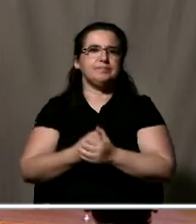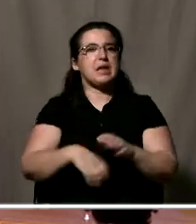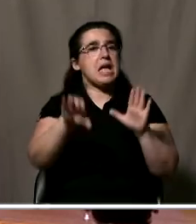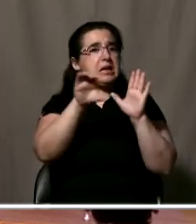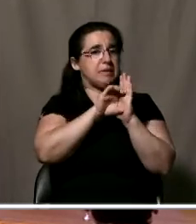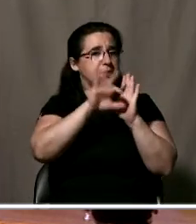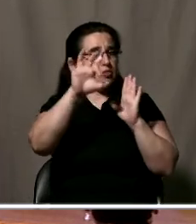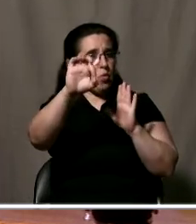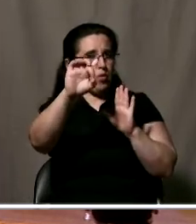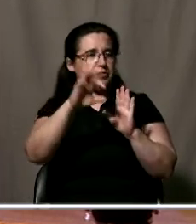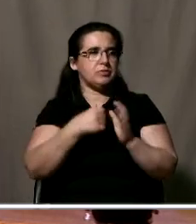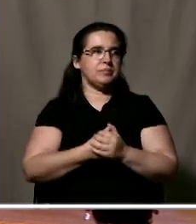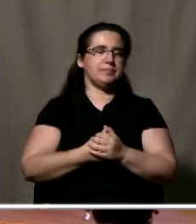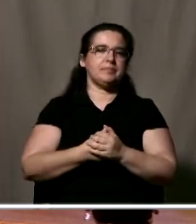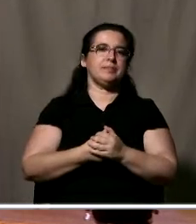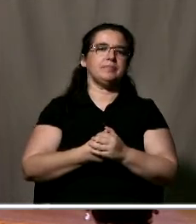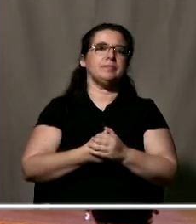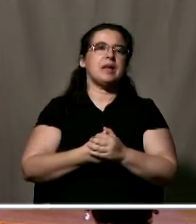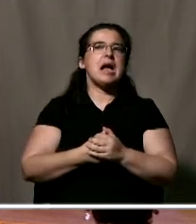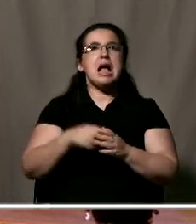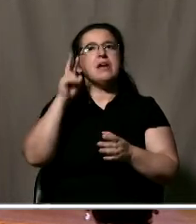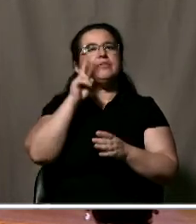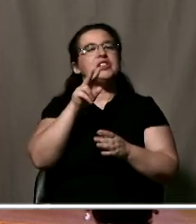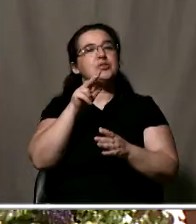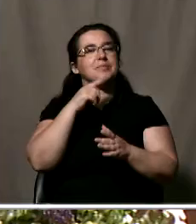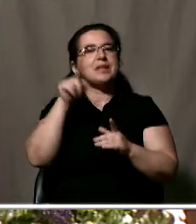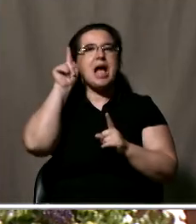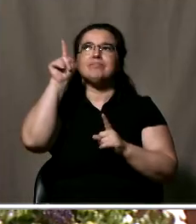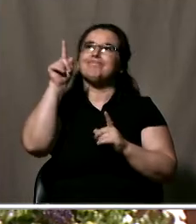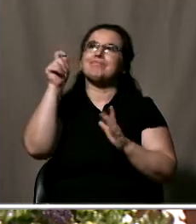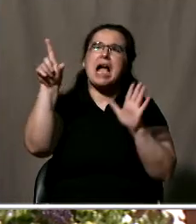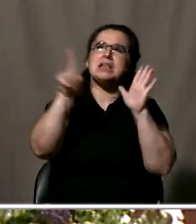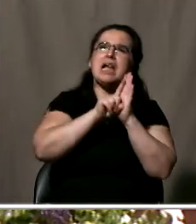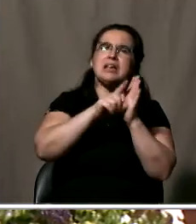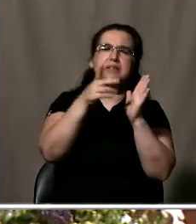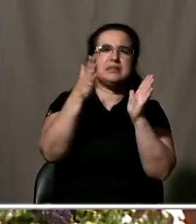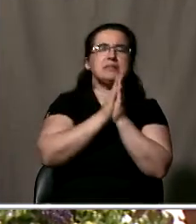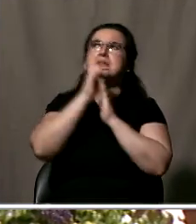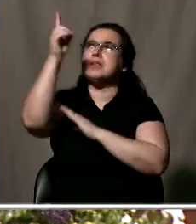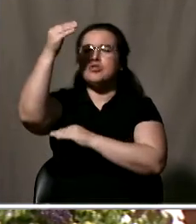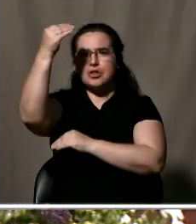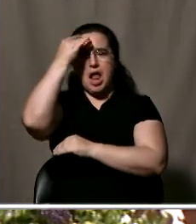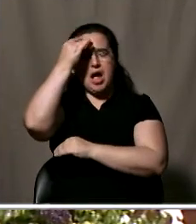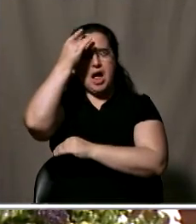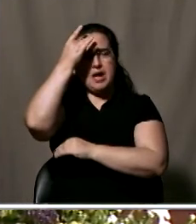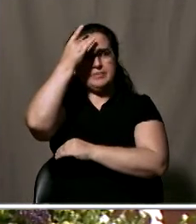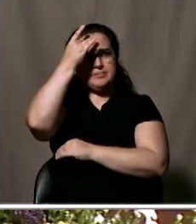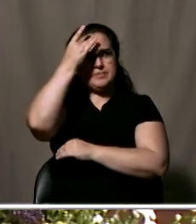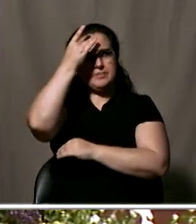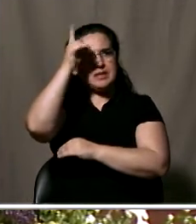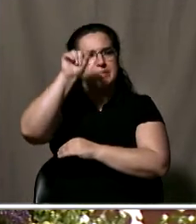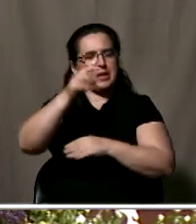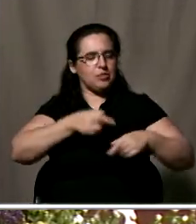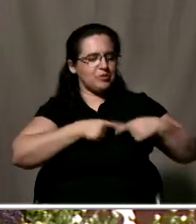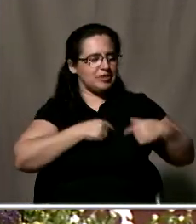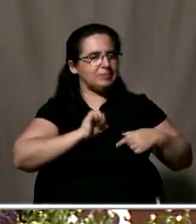of God in my mind and in my heart. Vejo aquele que quer escrever a lei de Deus na minha mente e no meu coração. He writes his law in my mind so I